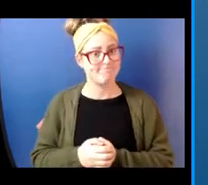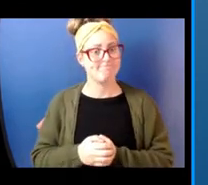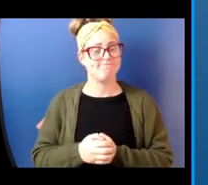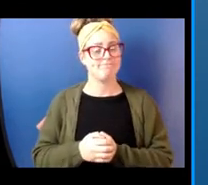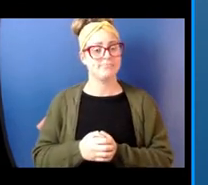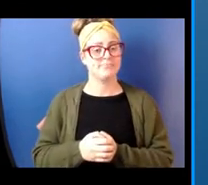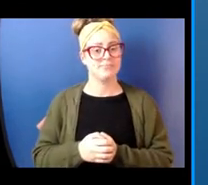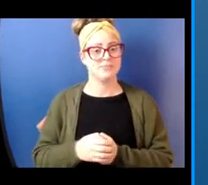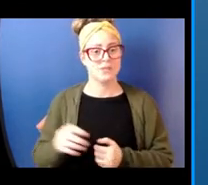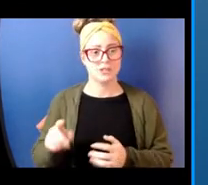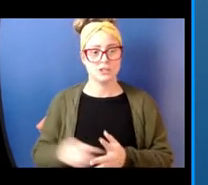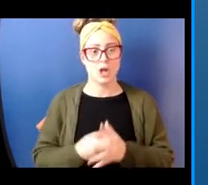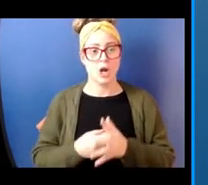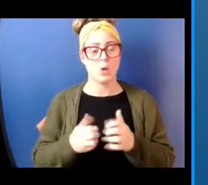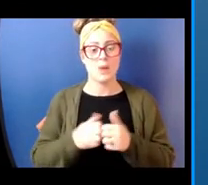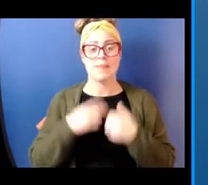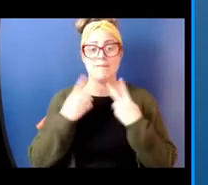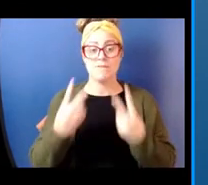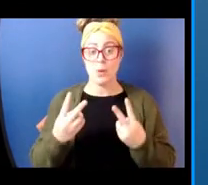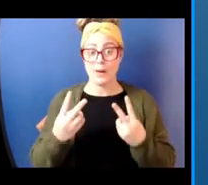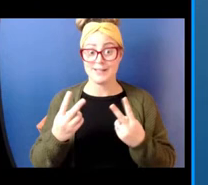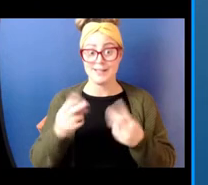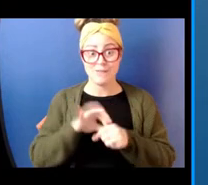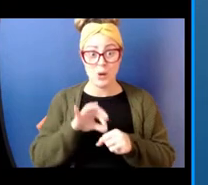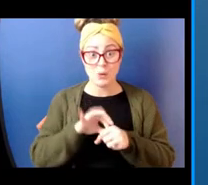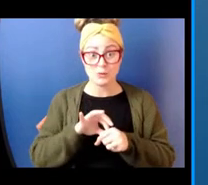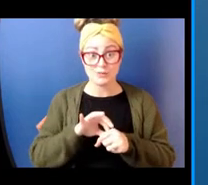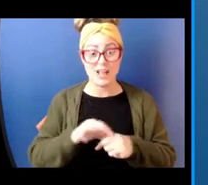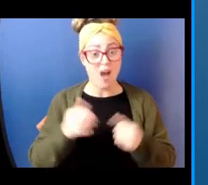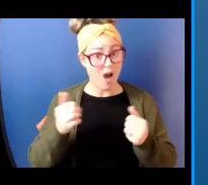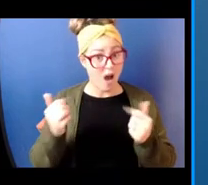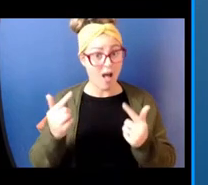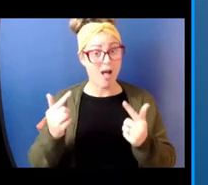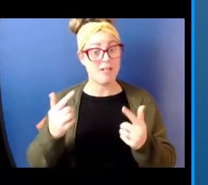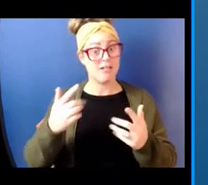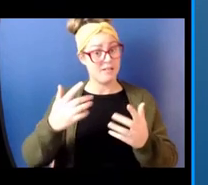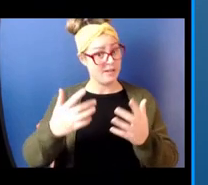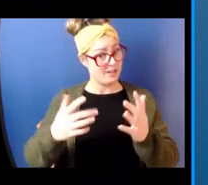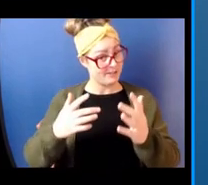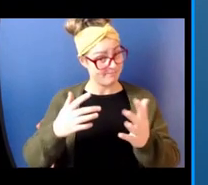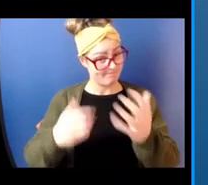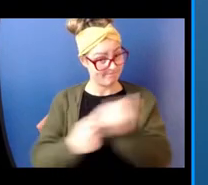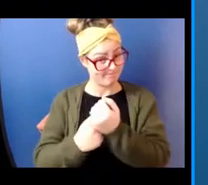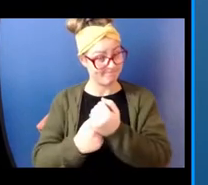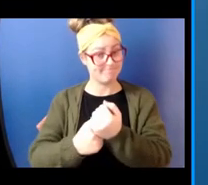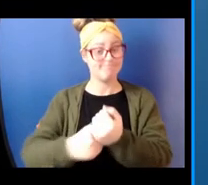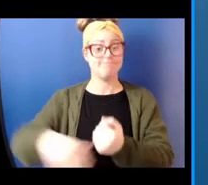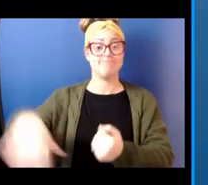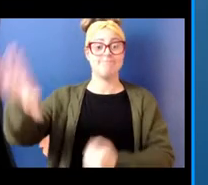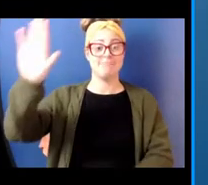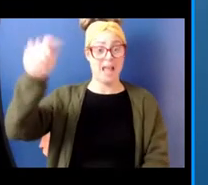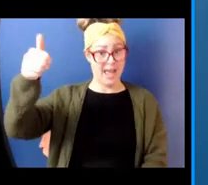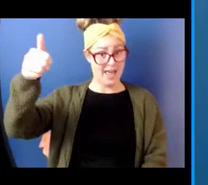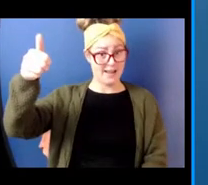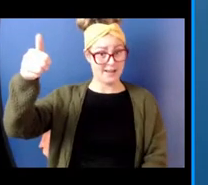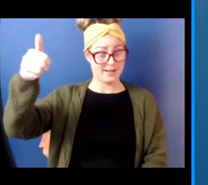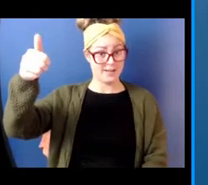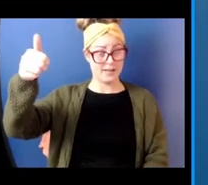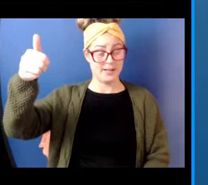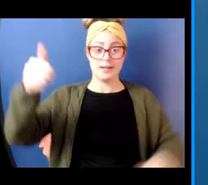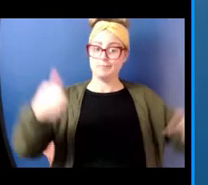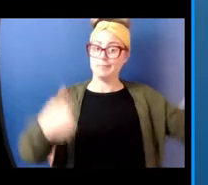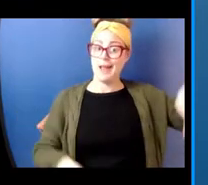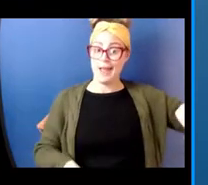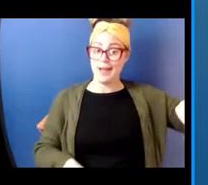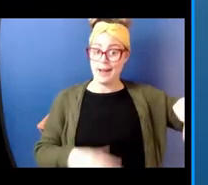we'll start with The Voice vote all those in favor of the motion please say aye aye opposed say nay nay